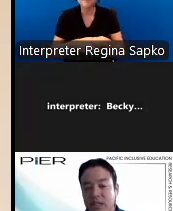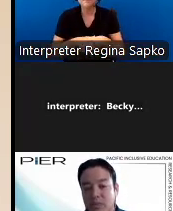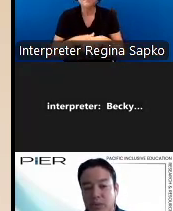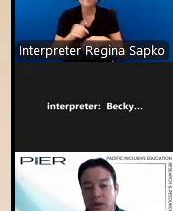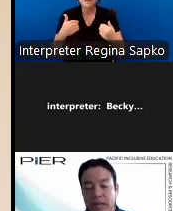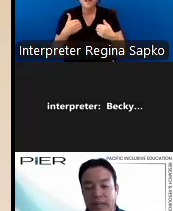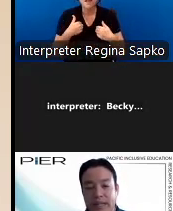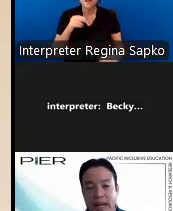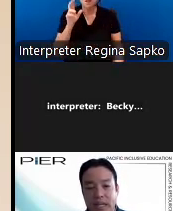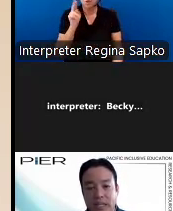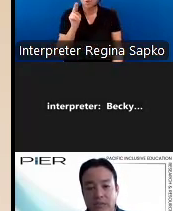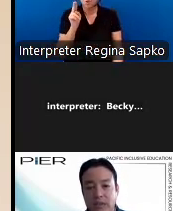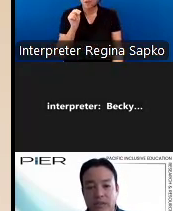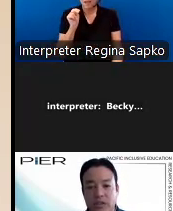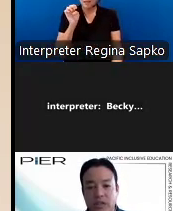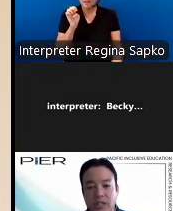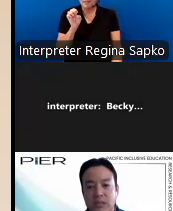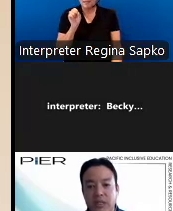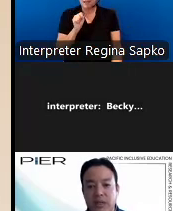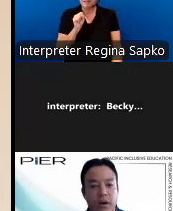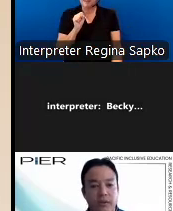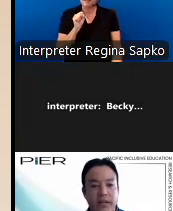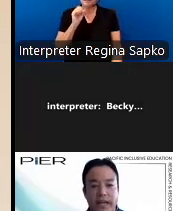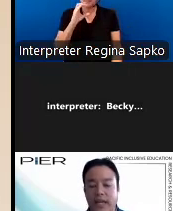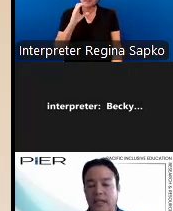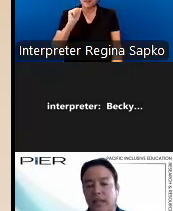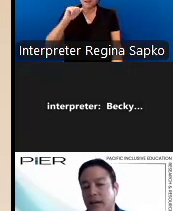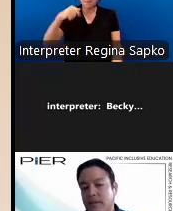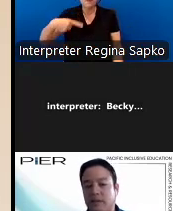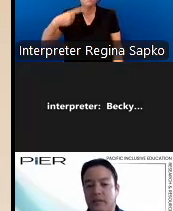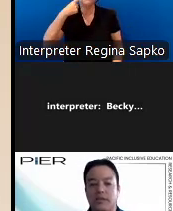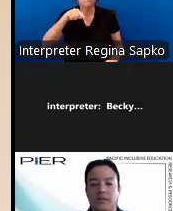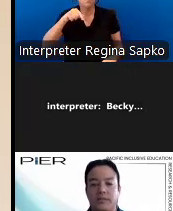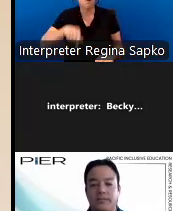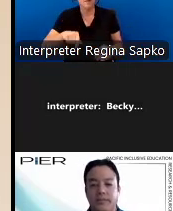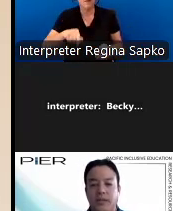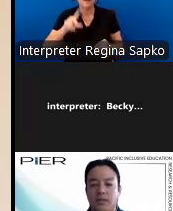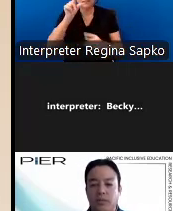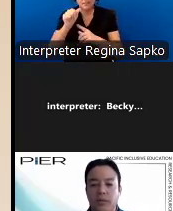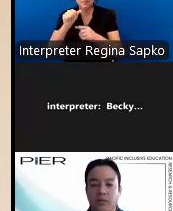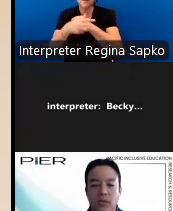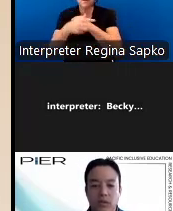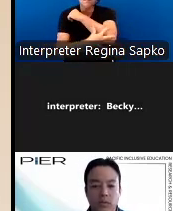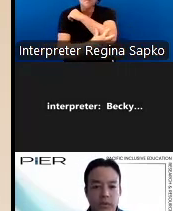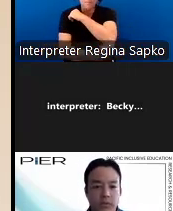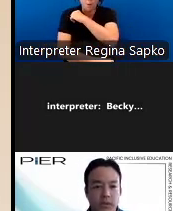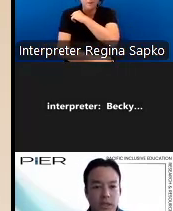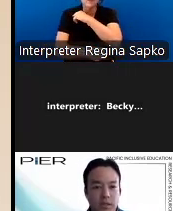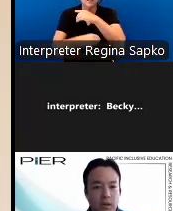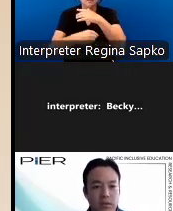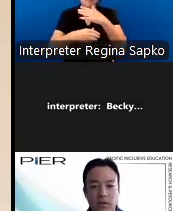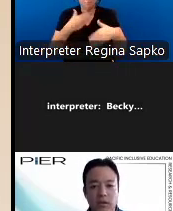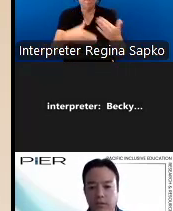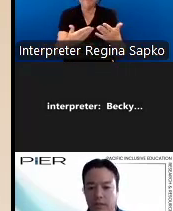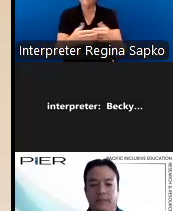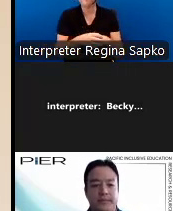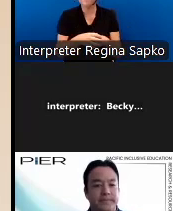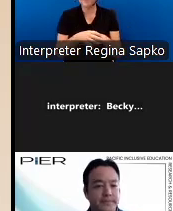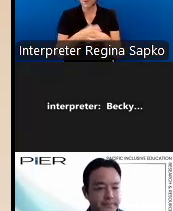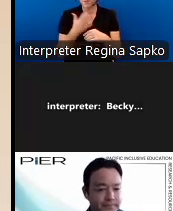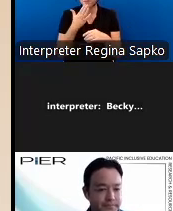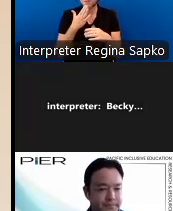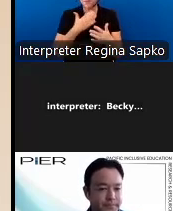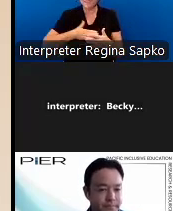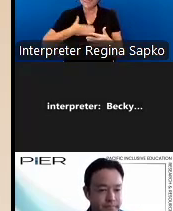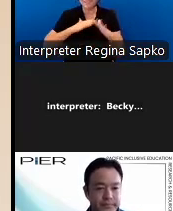UNESCAP expert in action research on disability, poverty, and livelihoods. So please welcome with me, Dr.